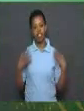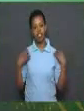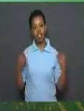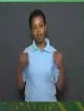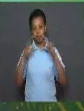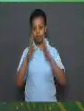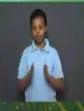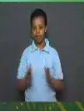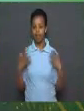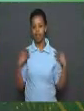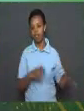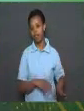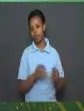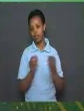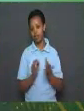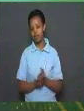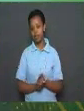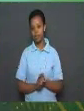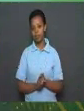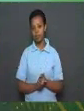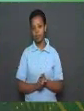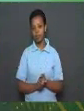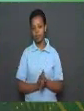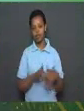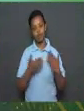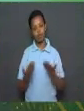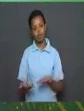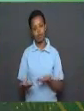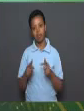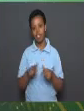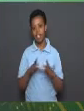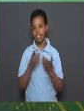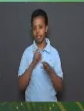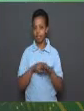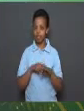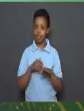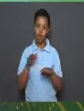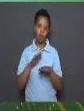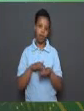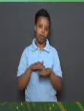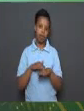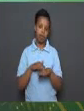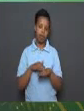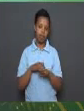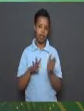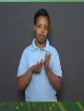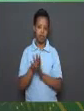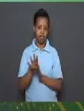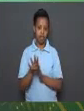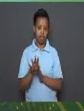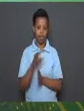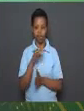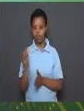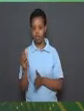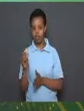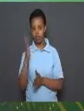Hello, teacher. Hello, students. Welcome to today's lesson on bacteria